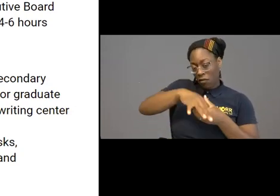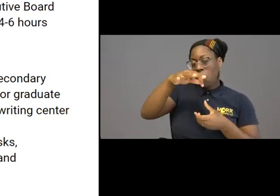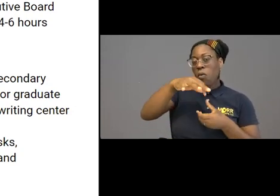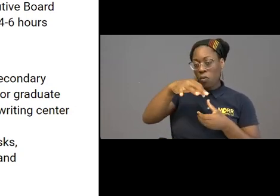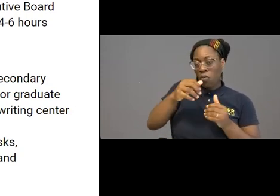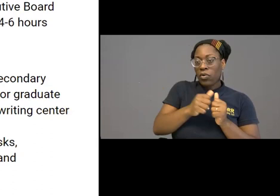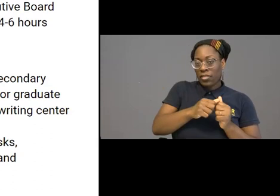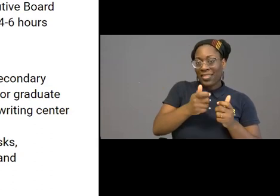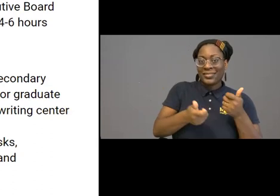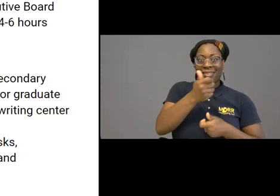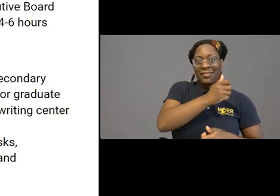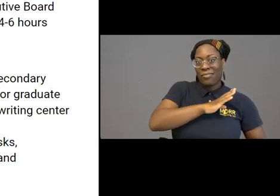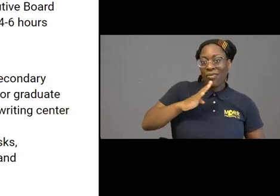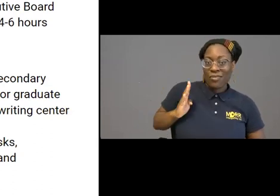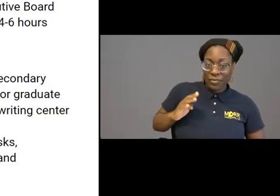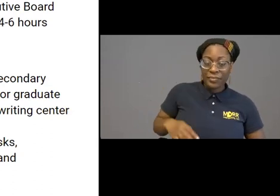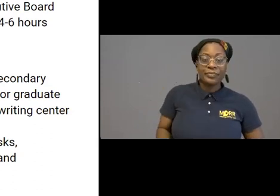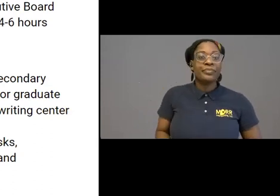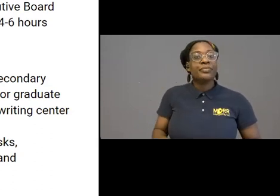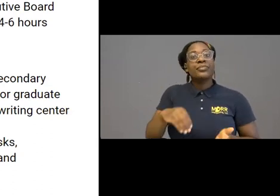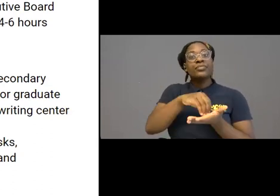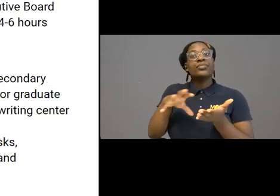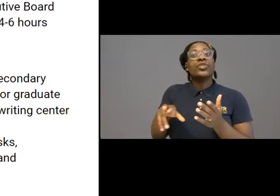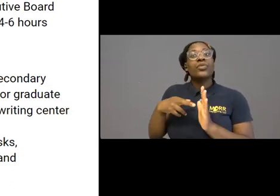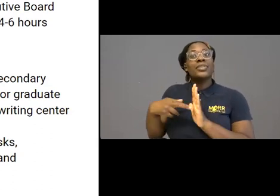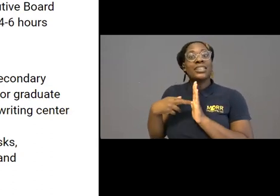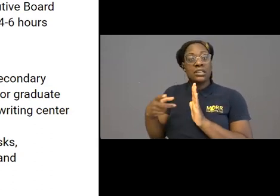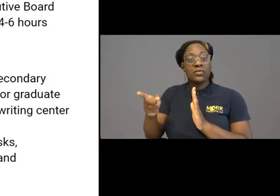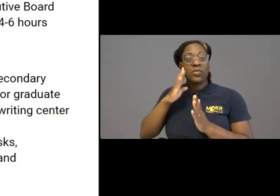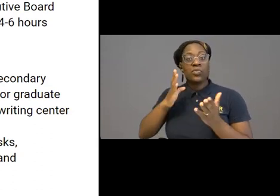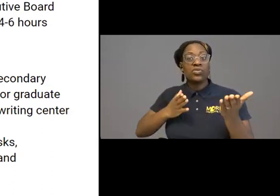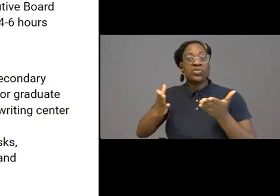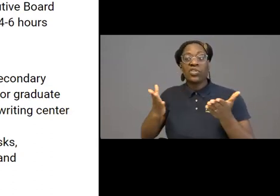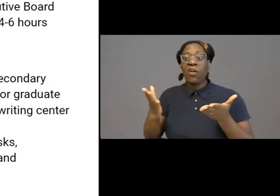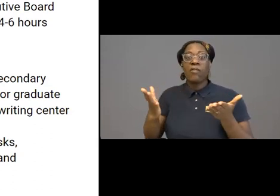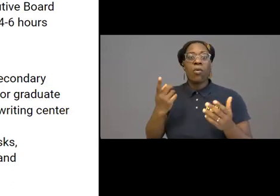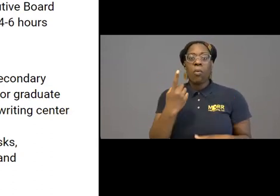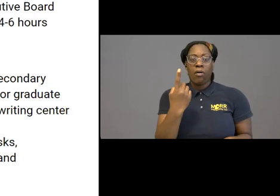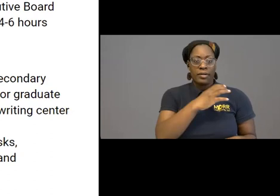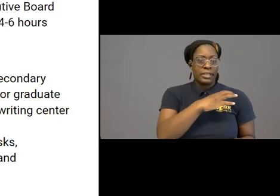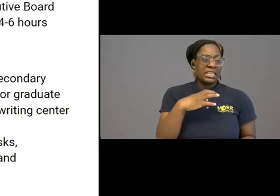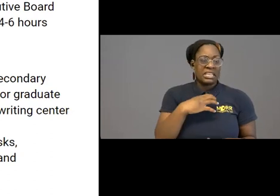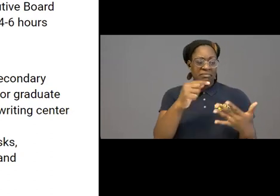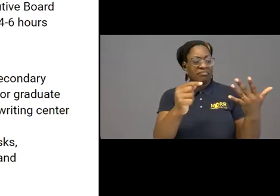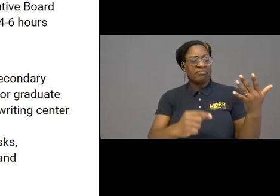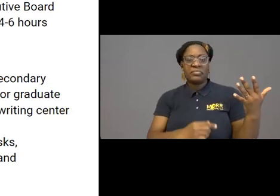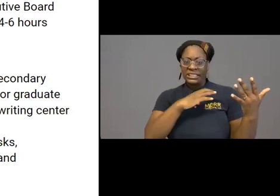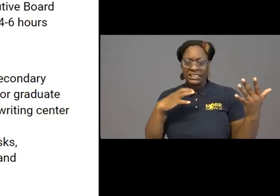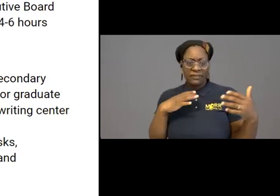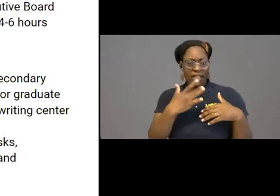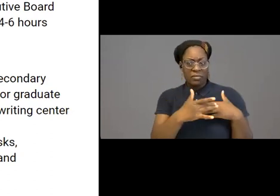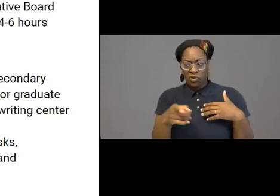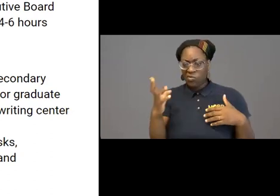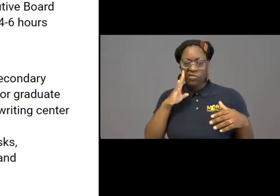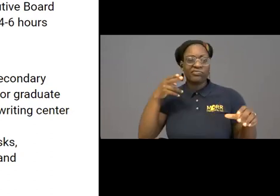serve on one committee of their choosing and represent the interests of secondary school, undergraduate, and/or graduate students who